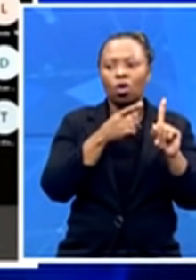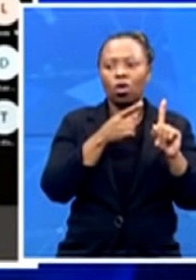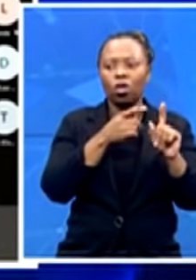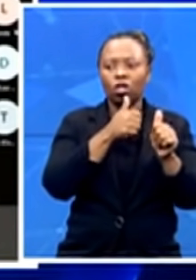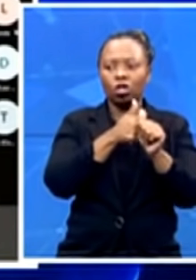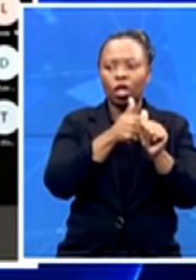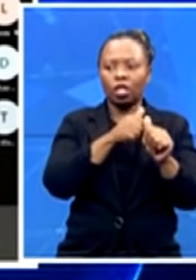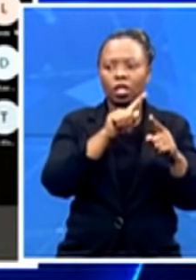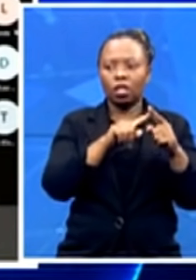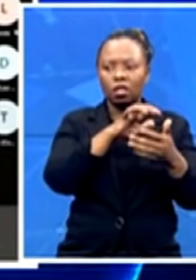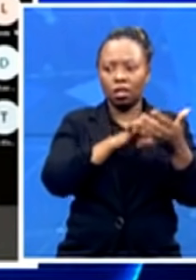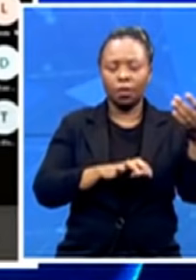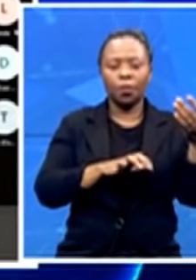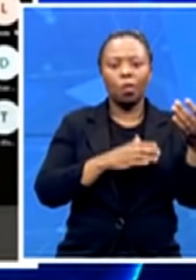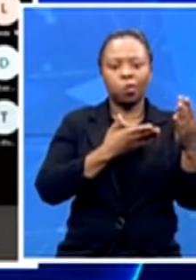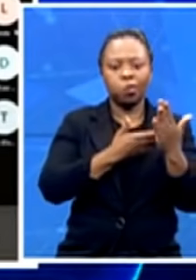December 2020.